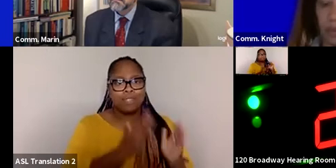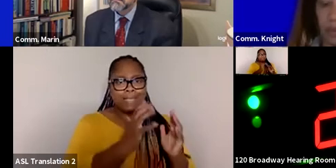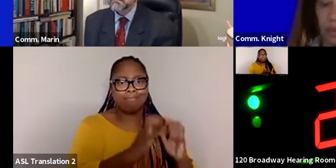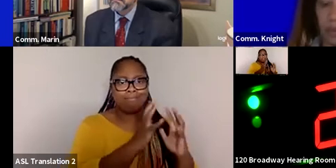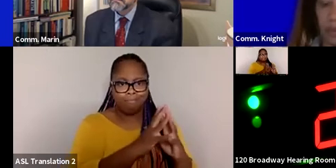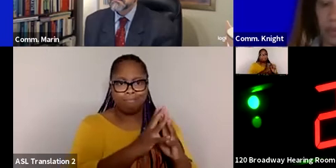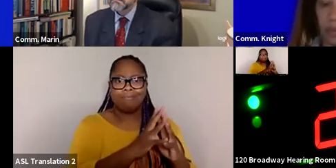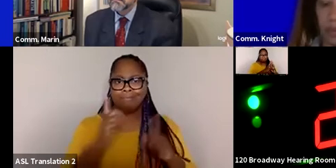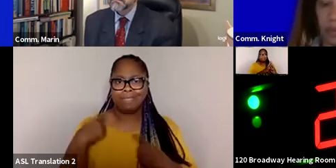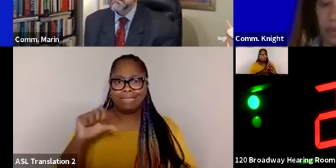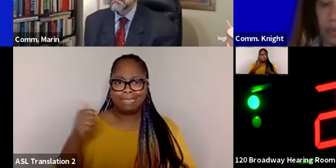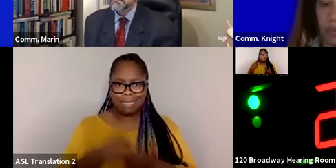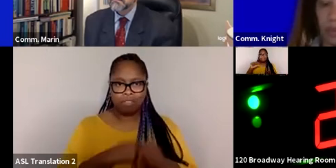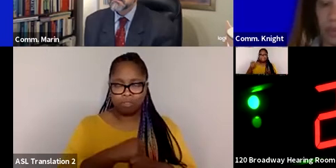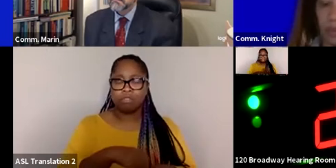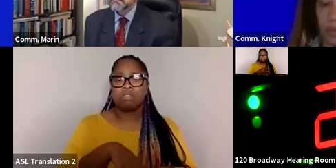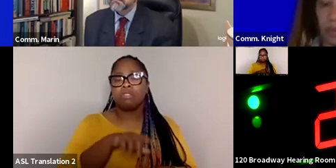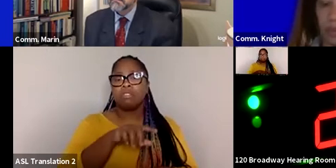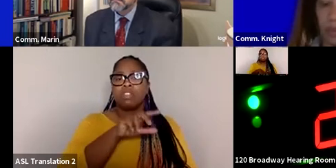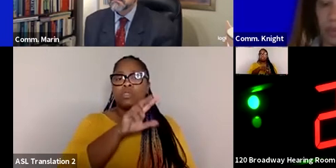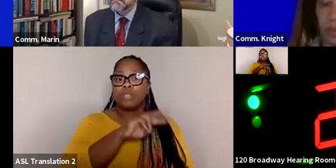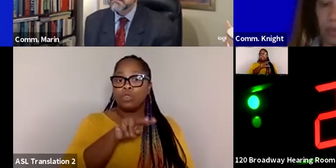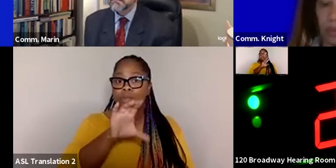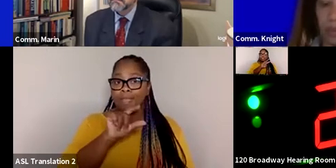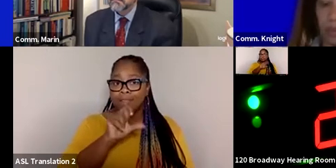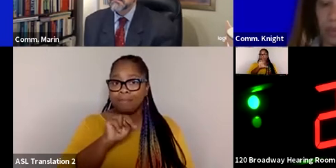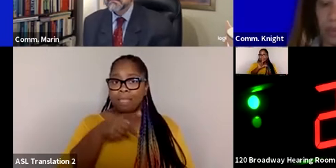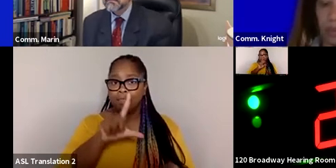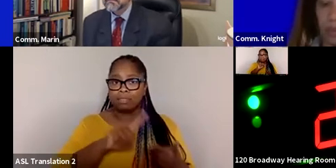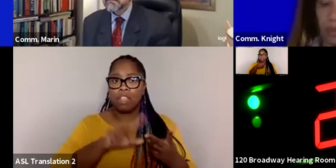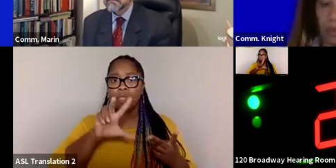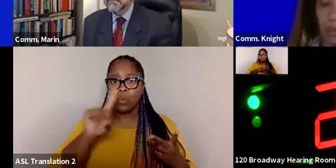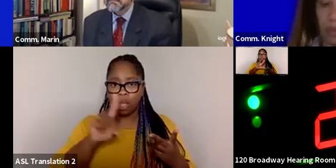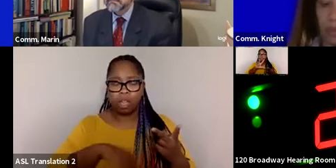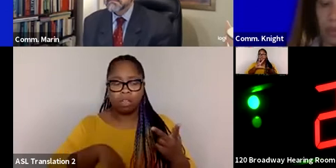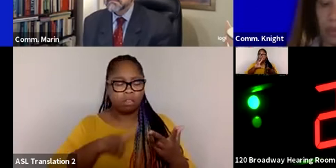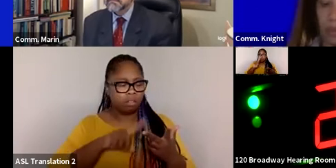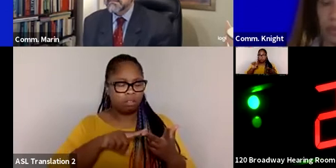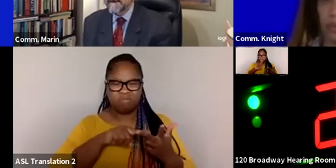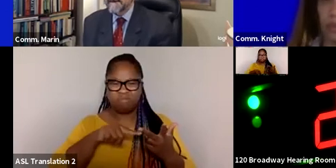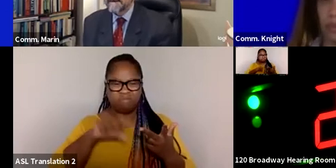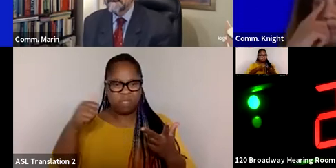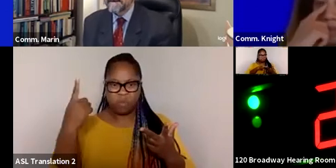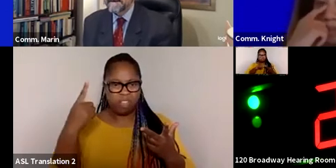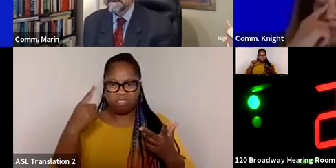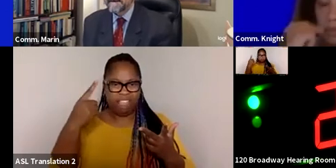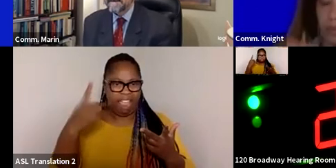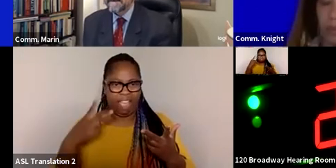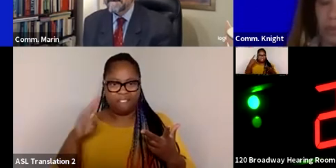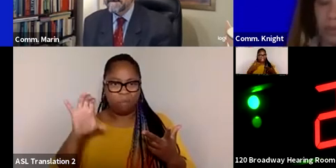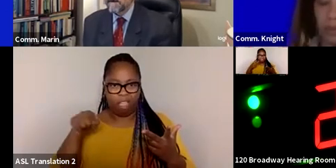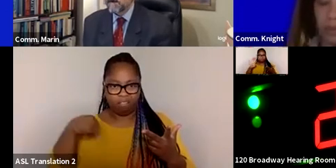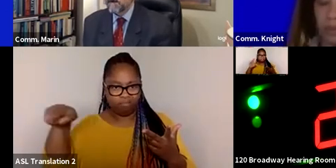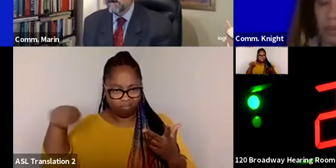22 Caton Place, 31 Caton Place, the one on Cornell Avenue, which is a half block away from the